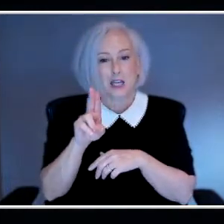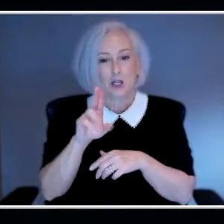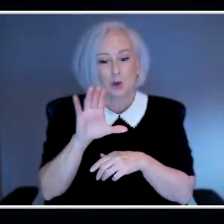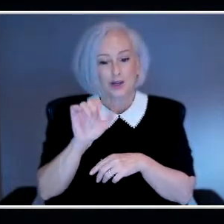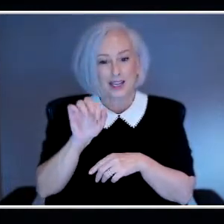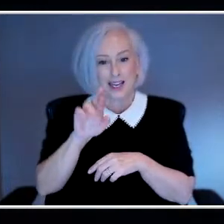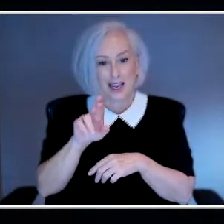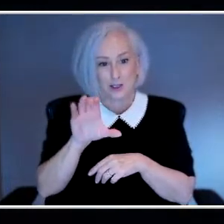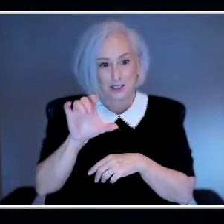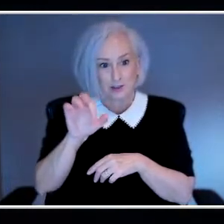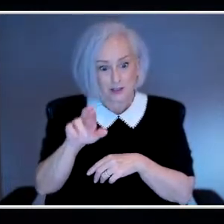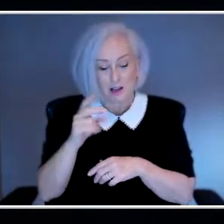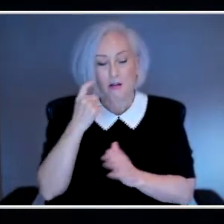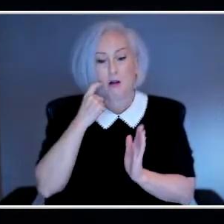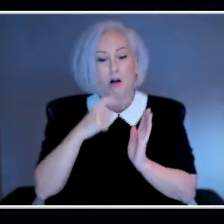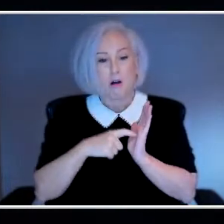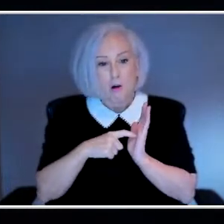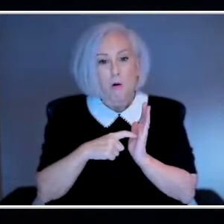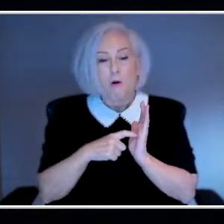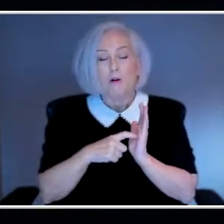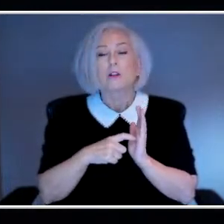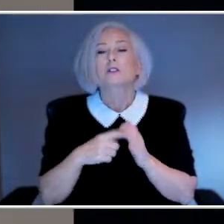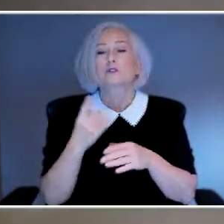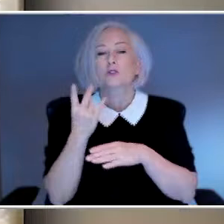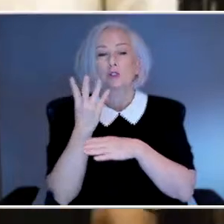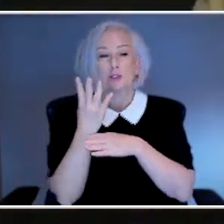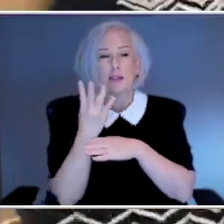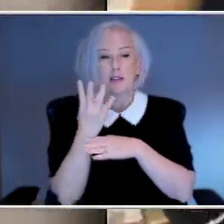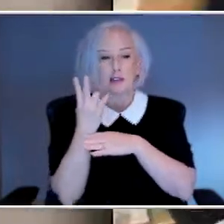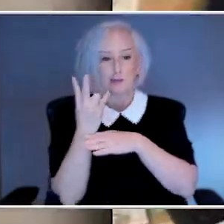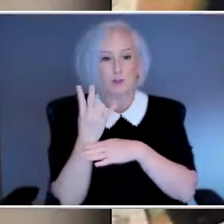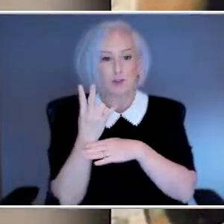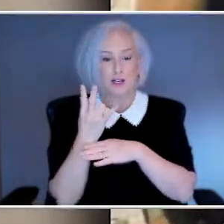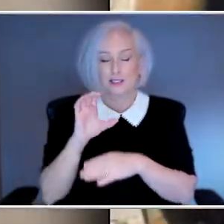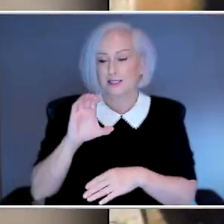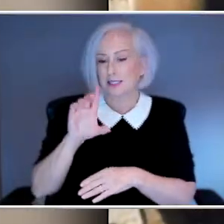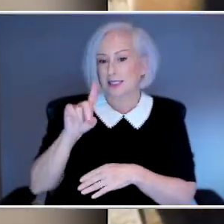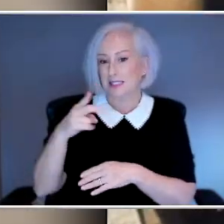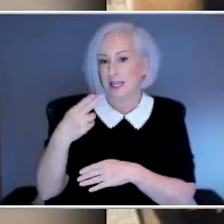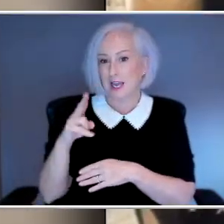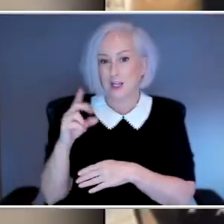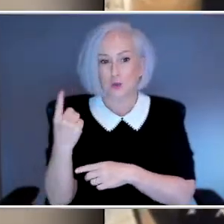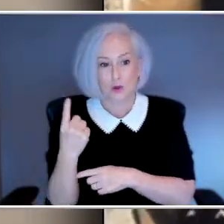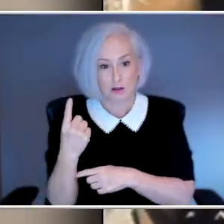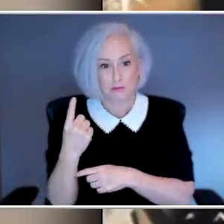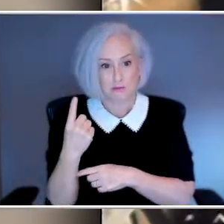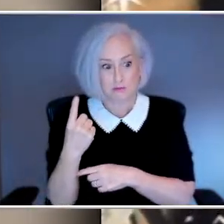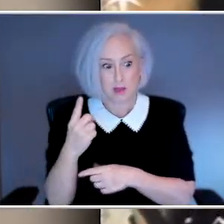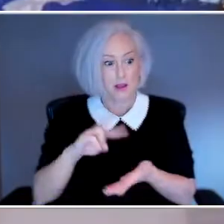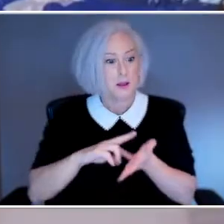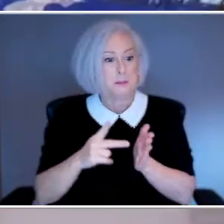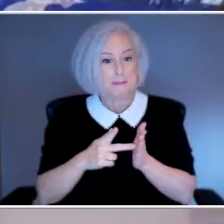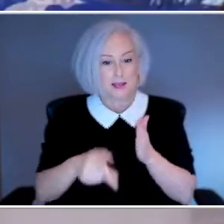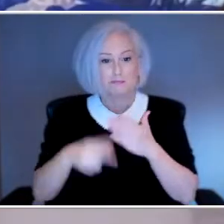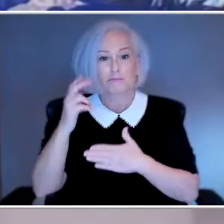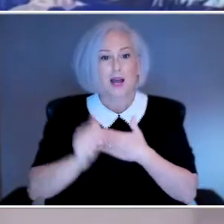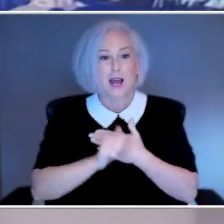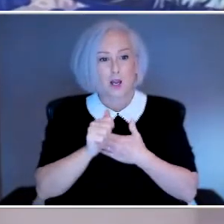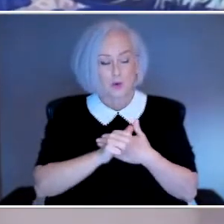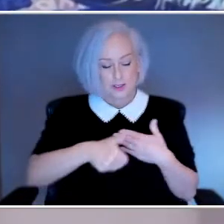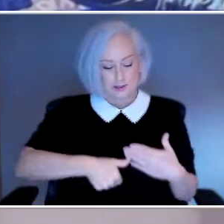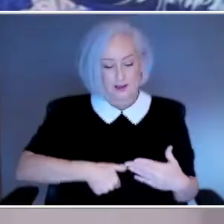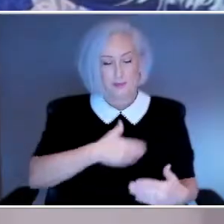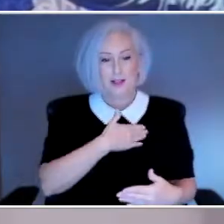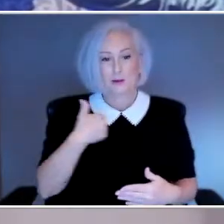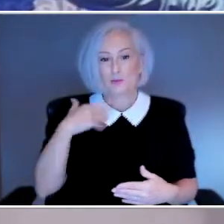genetic mutation called CDH1, putting them at risk of stomach and breast cancers. Priscilla was tested